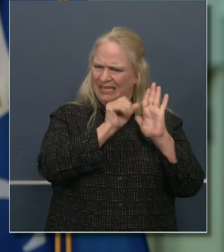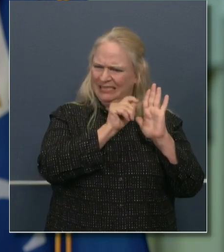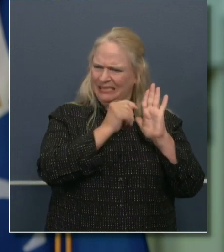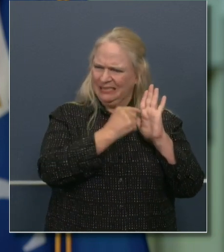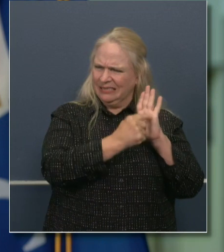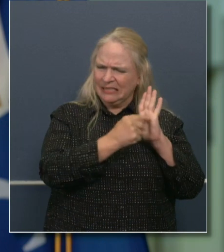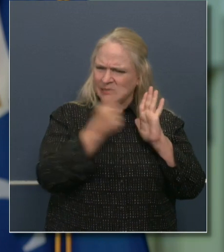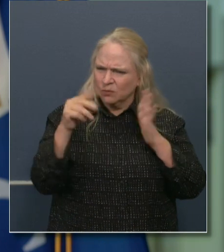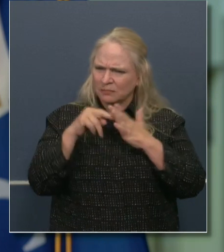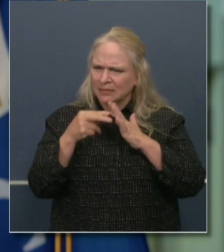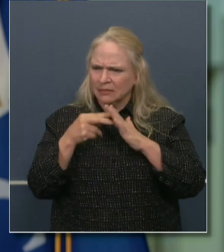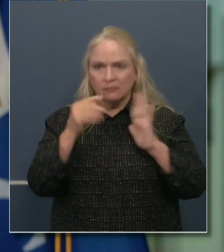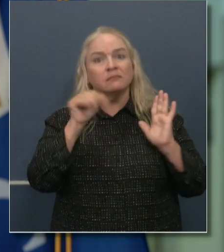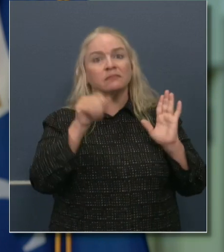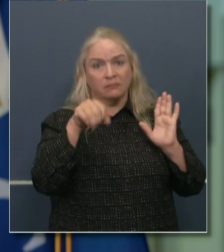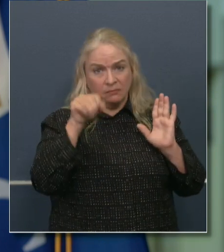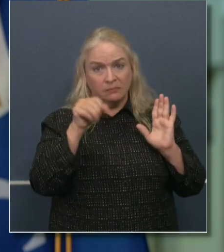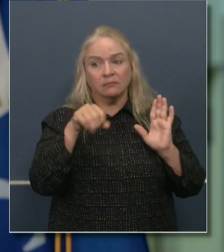category says protest.